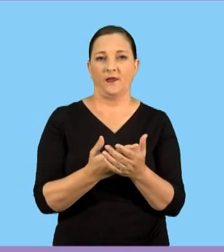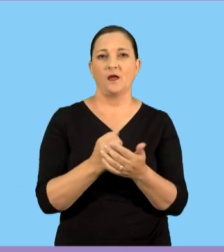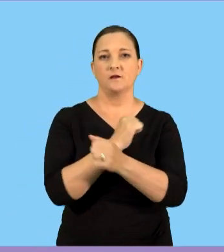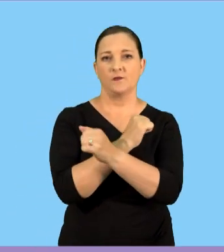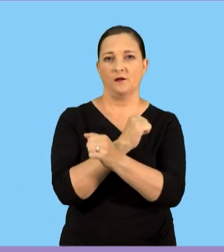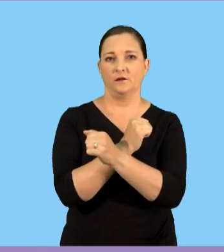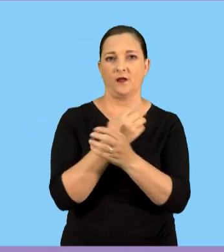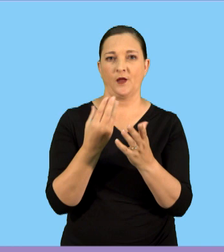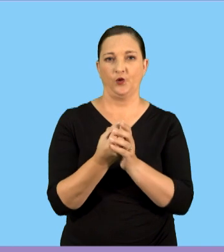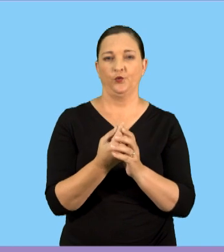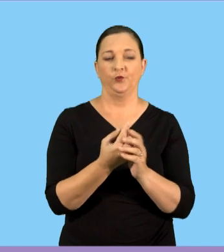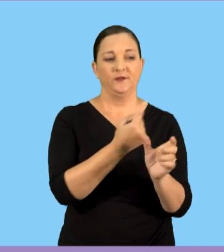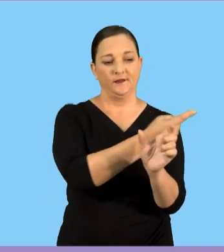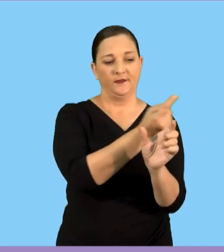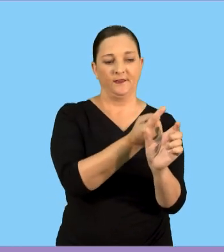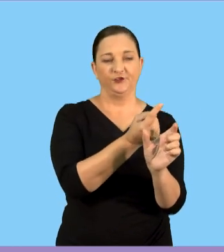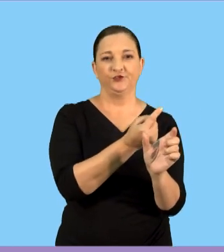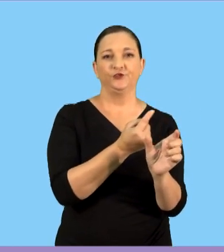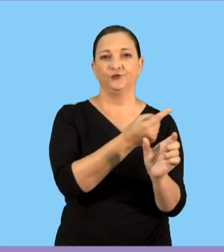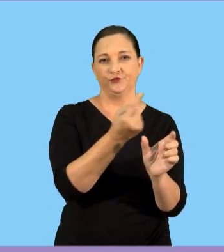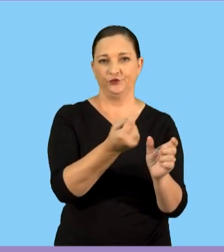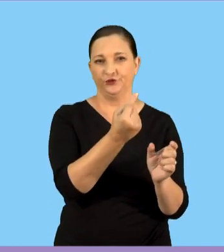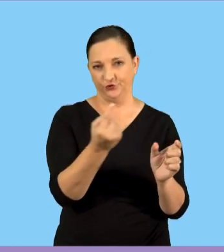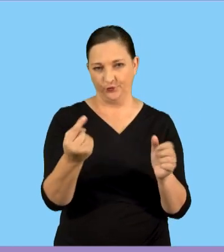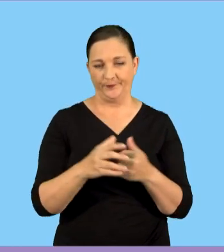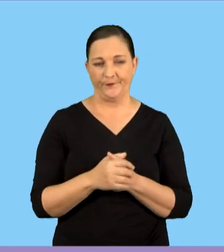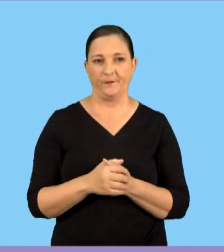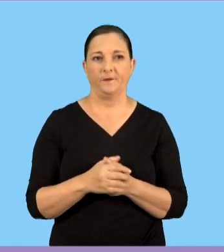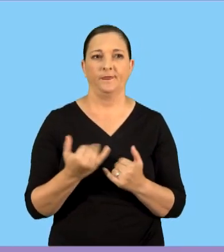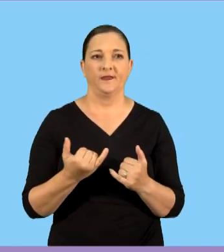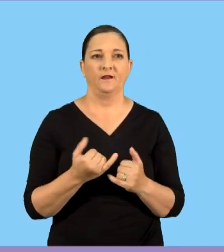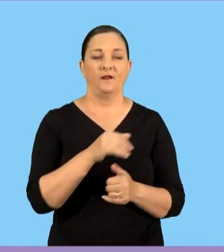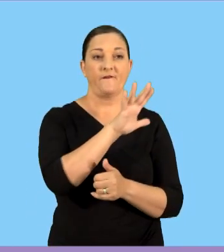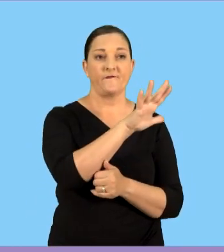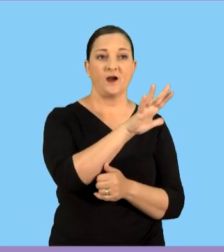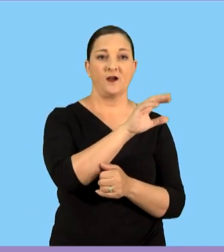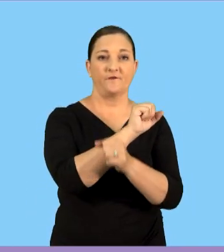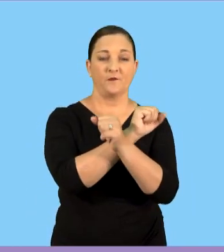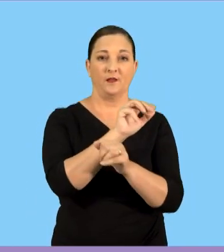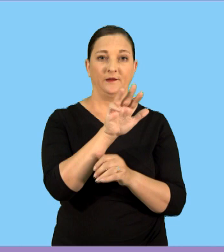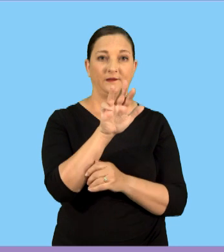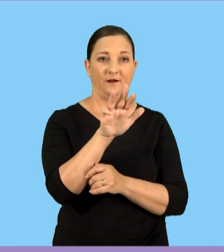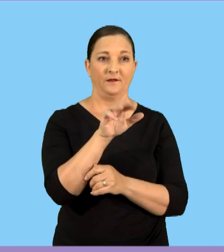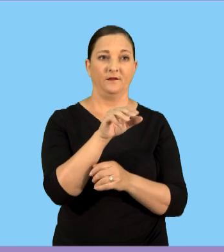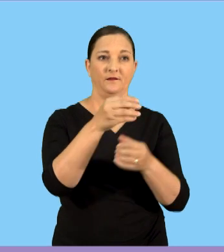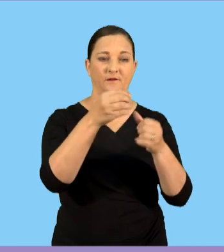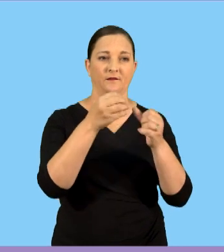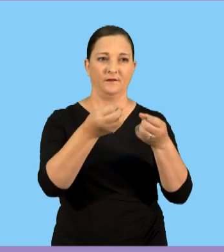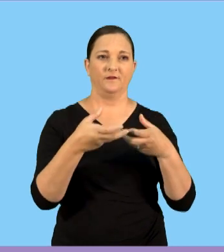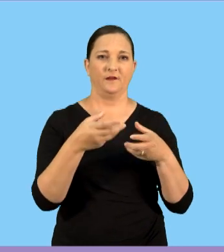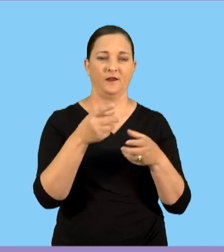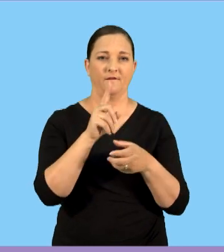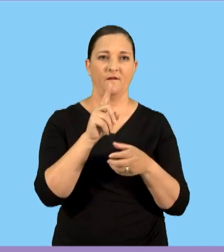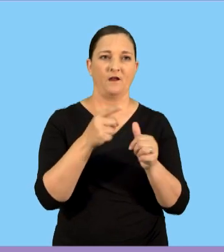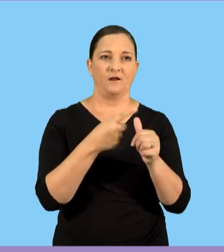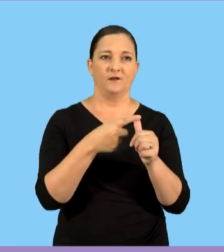the numbers or the terms inside the bracket. So we are going to multiply that, and that is 5 multiplied by 9. That